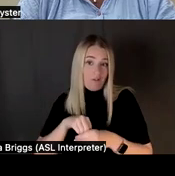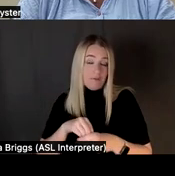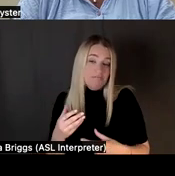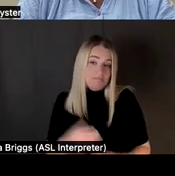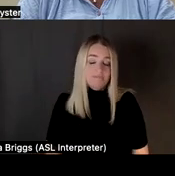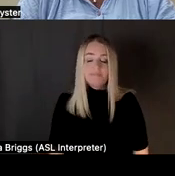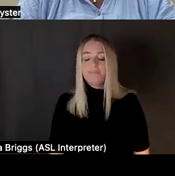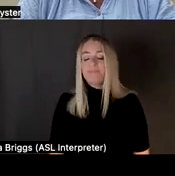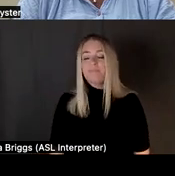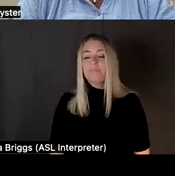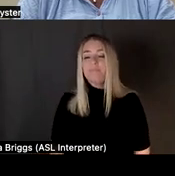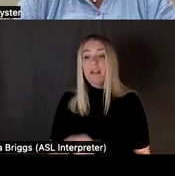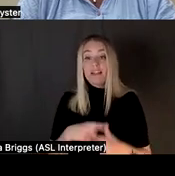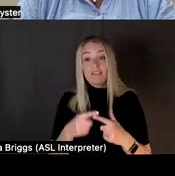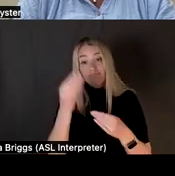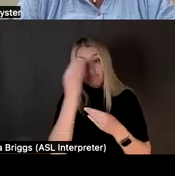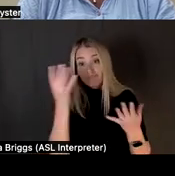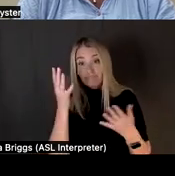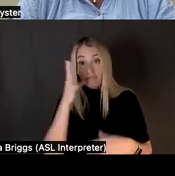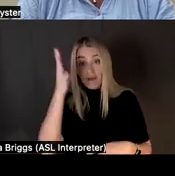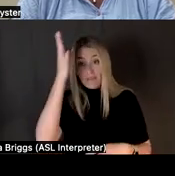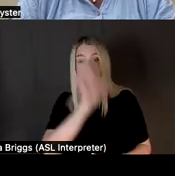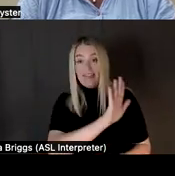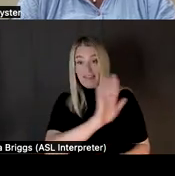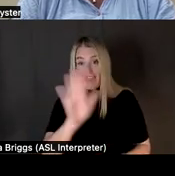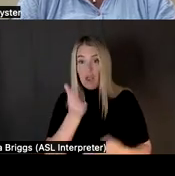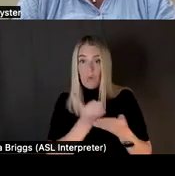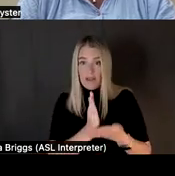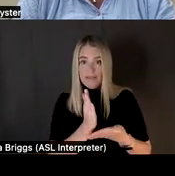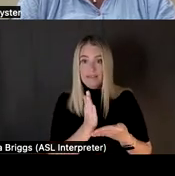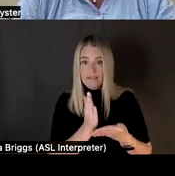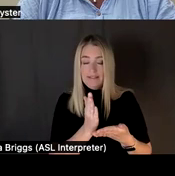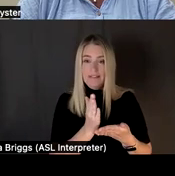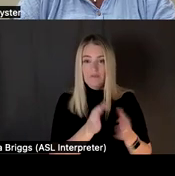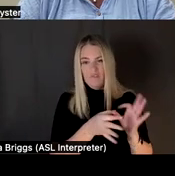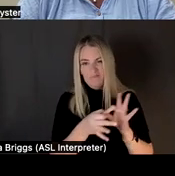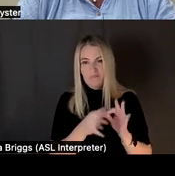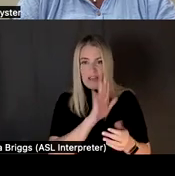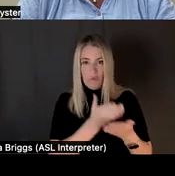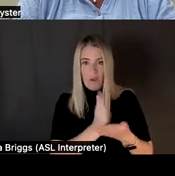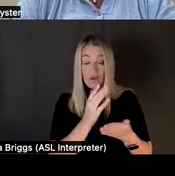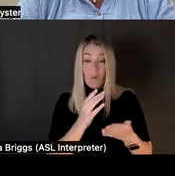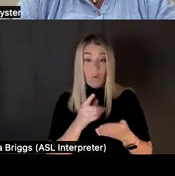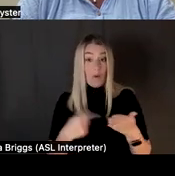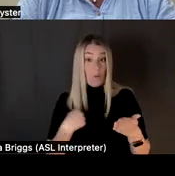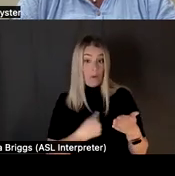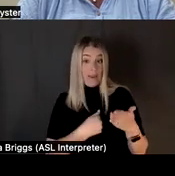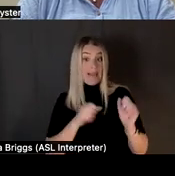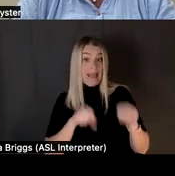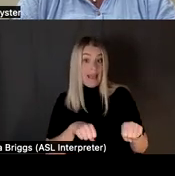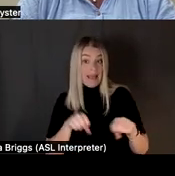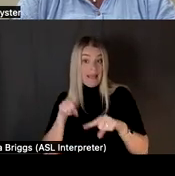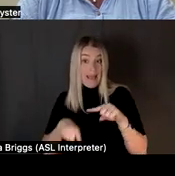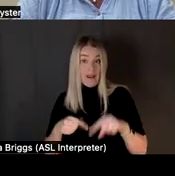and then inform them of their rights in respect to their rights of what we can and can't do. We are not a law